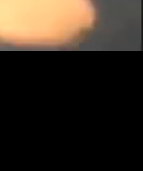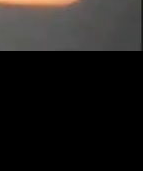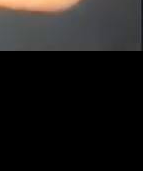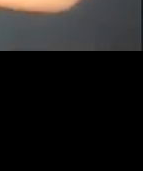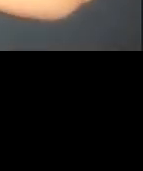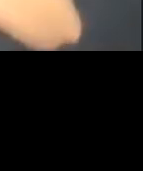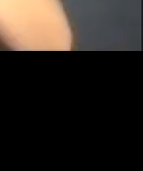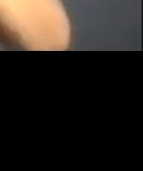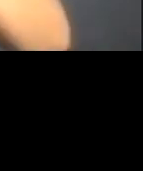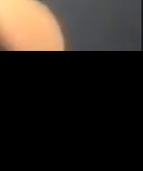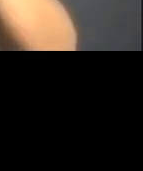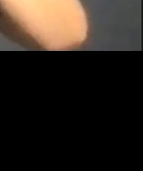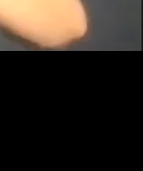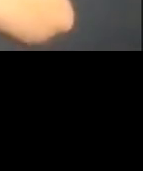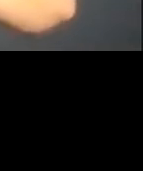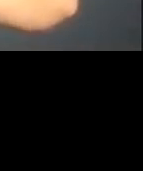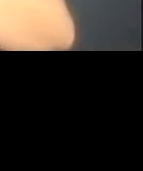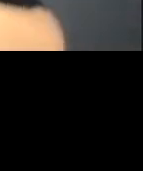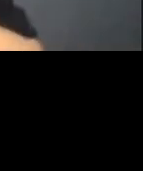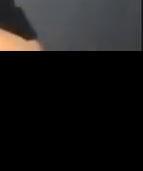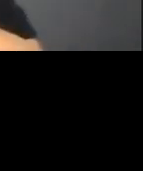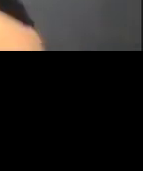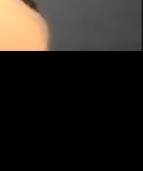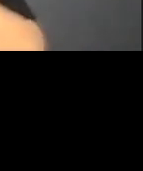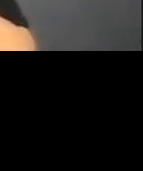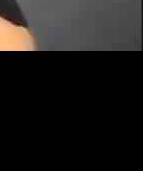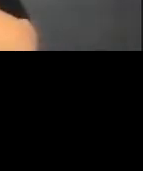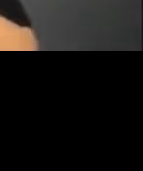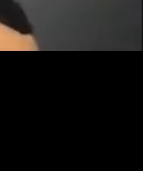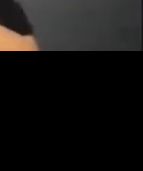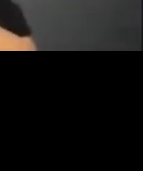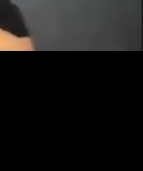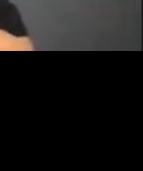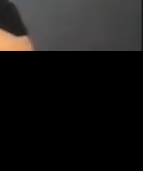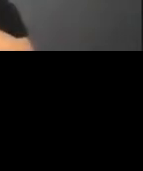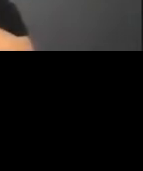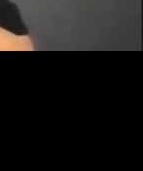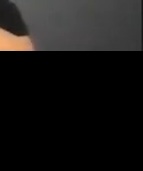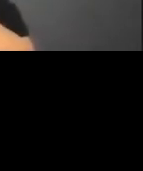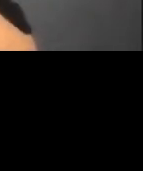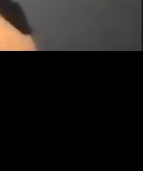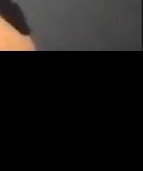wrong on that. You can do the questions that when the PowerPoint is up on the